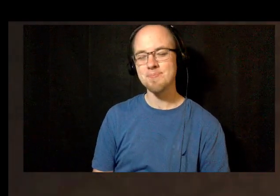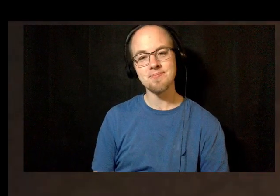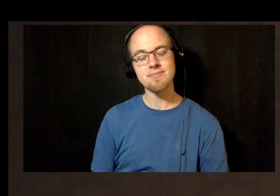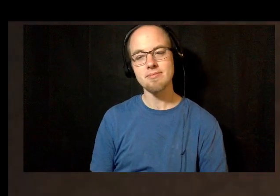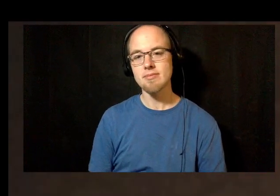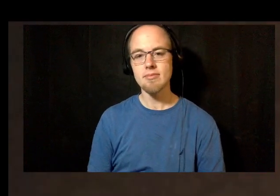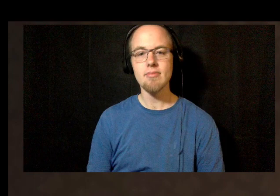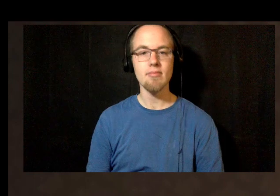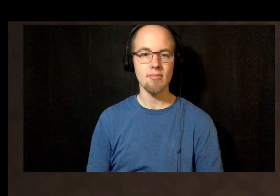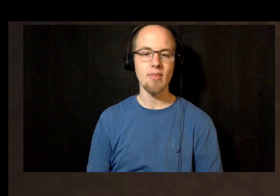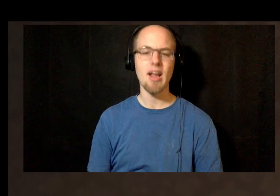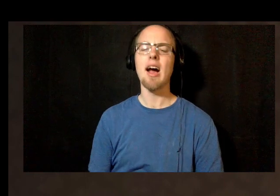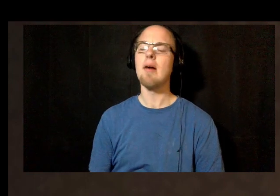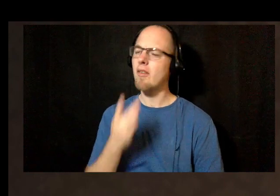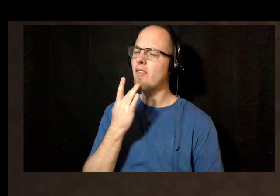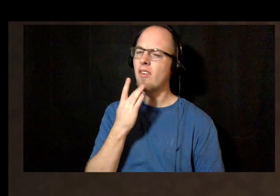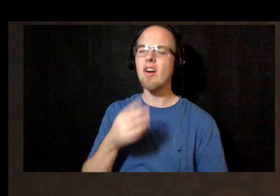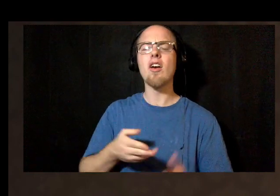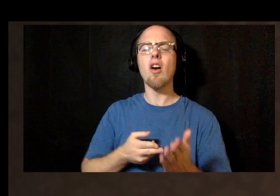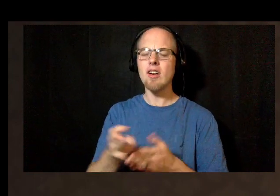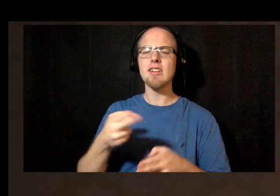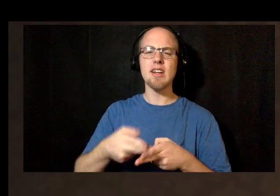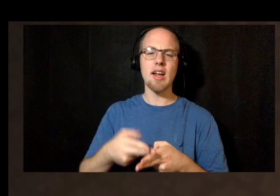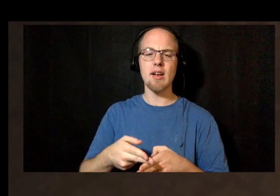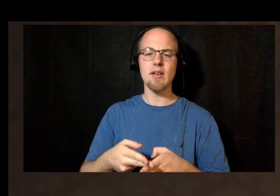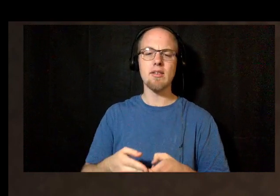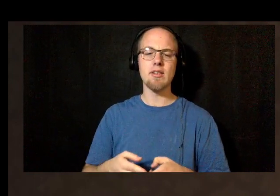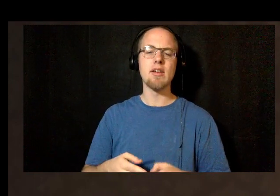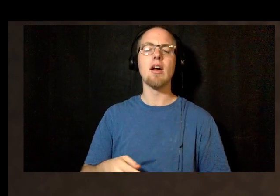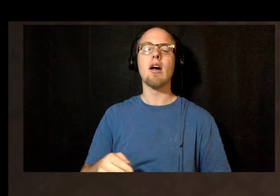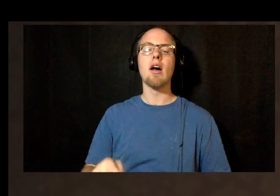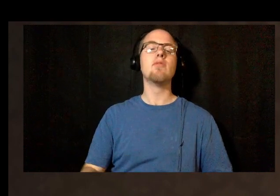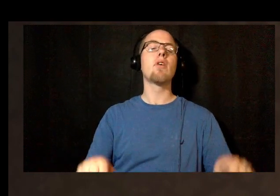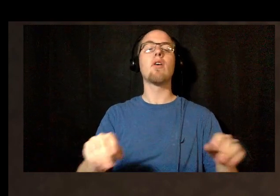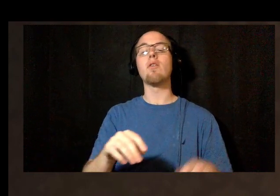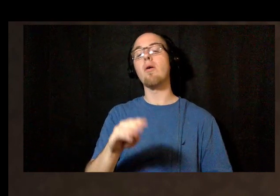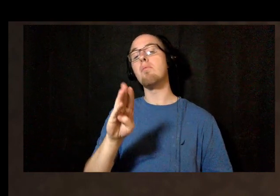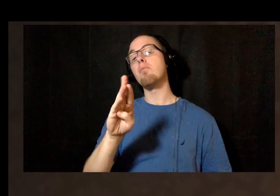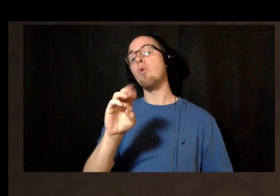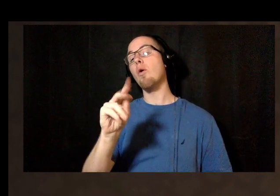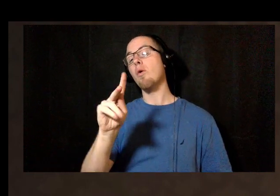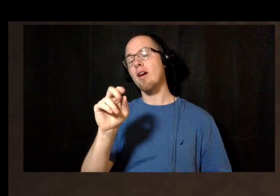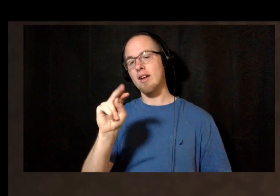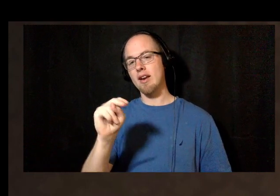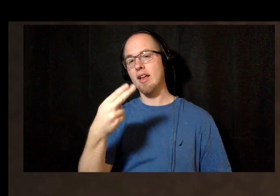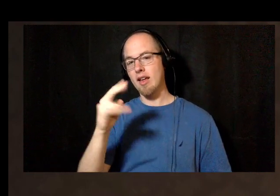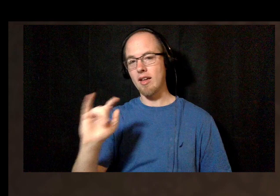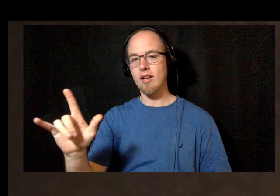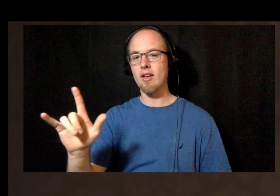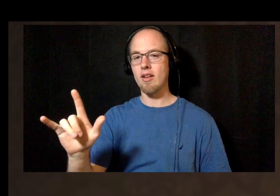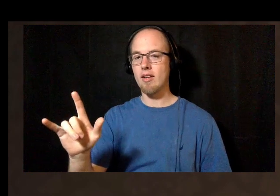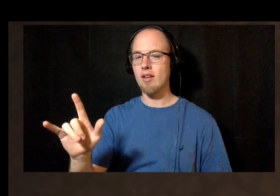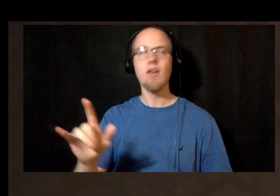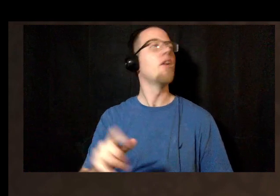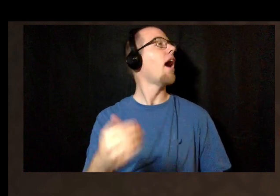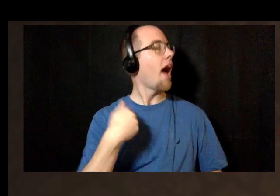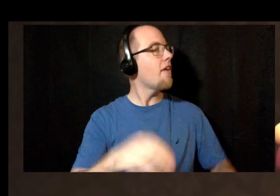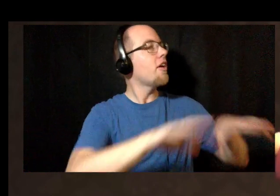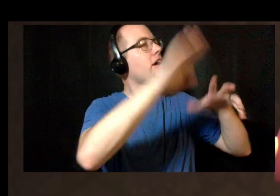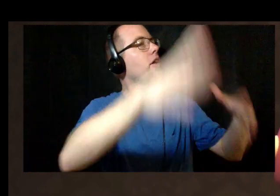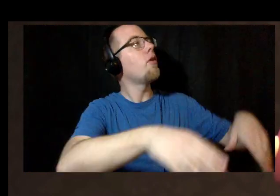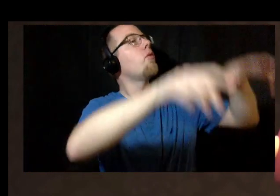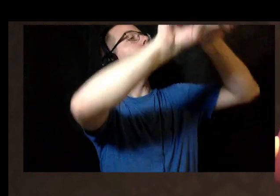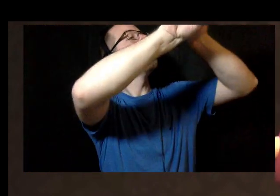I like an honestly named place. I was in Broken Hill recently. That's an honestly named place. We had a hill, we fucking broke it. Welcome to Broken